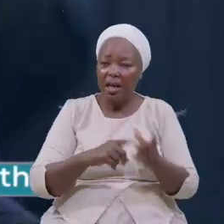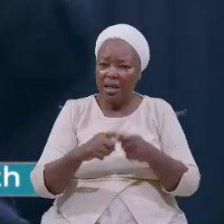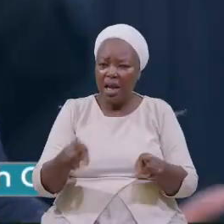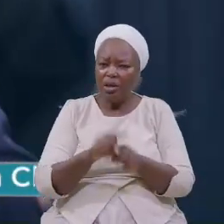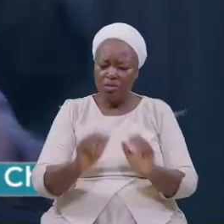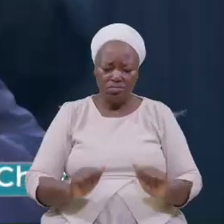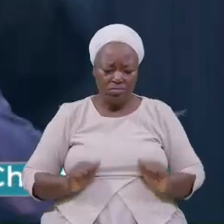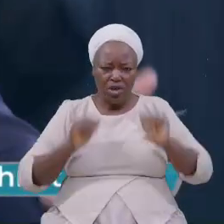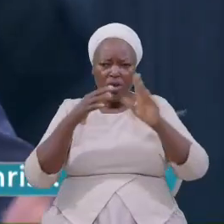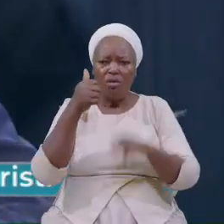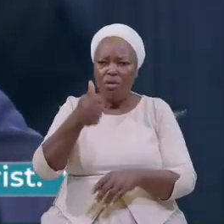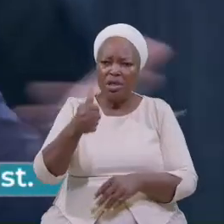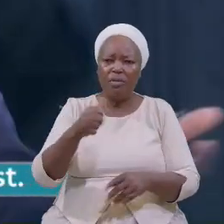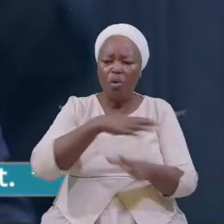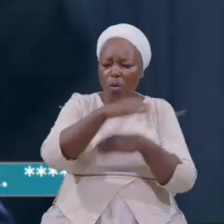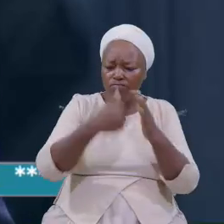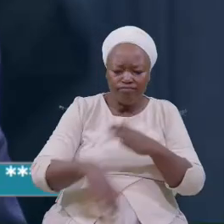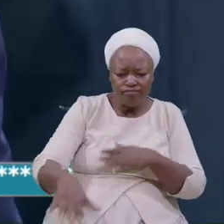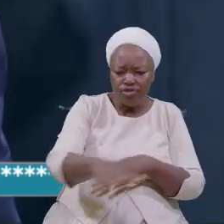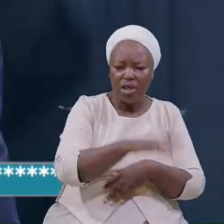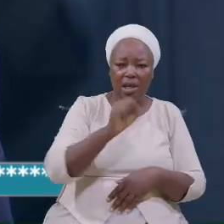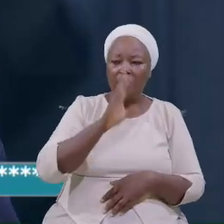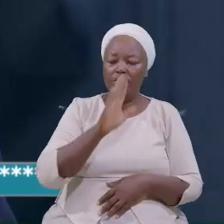surrender yourself, all these things can be